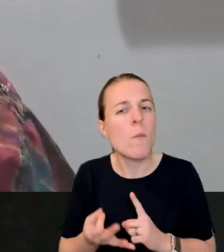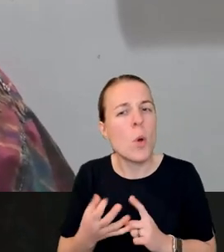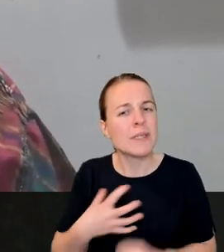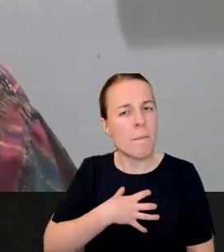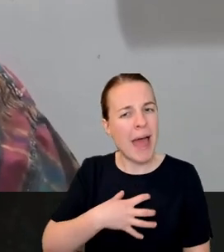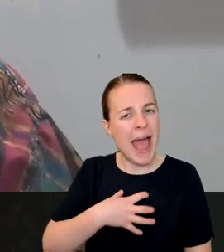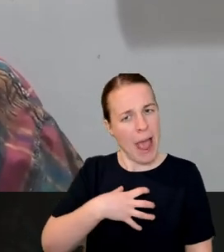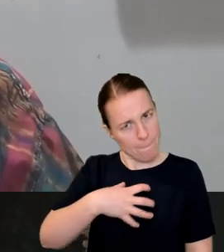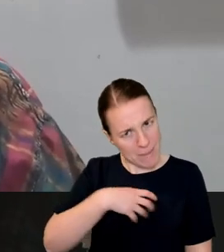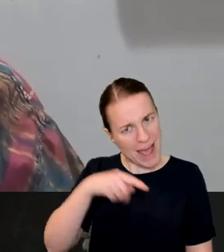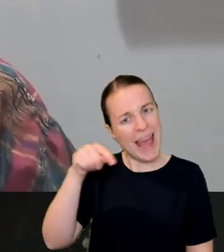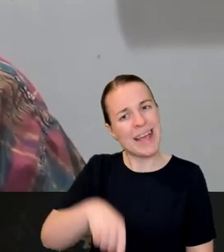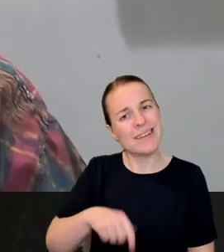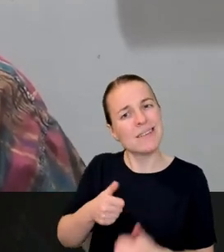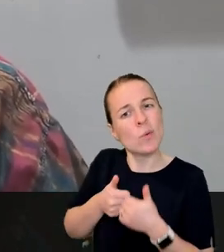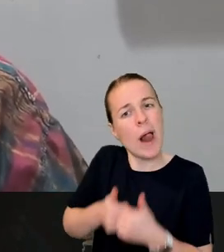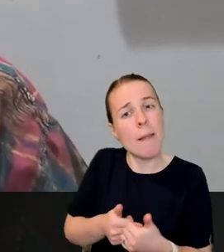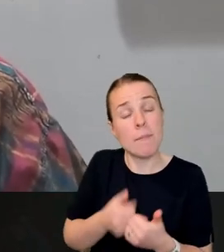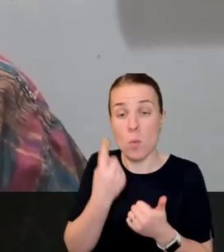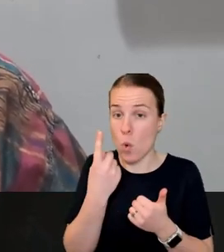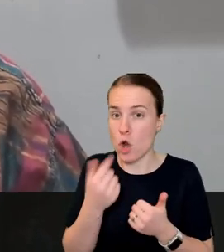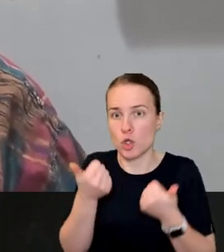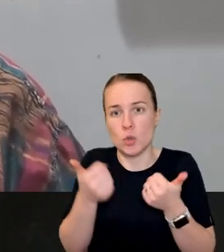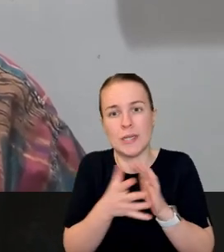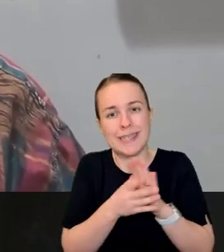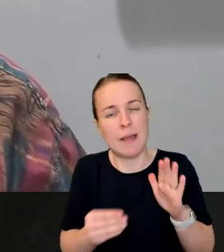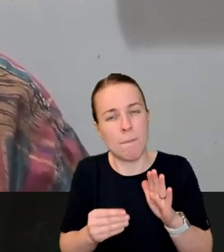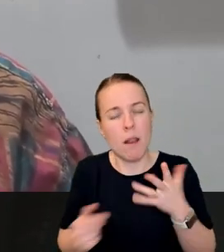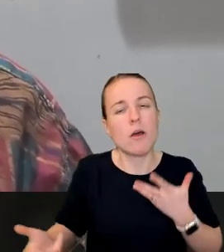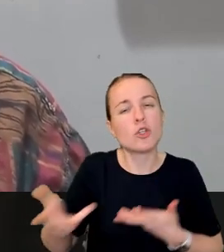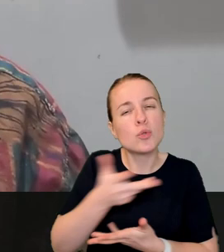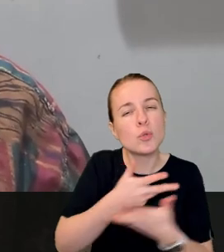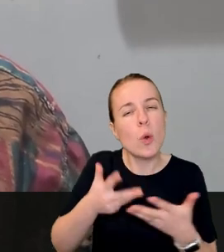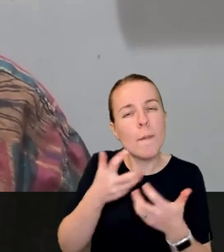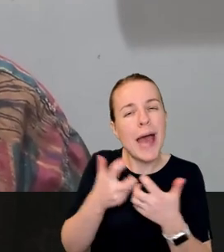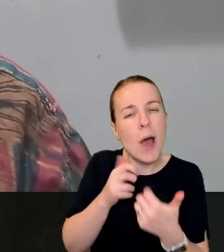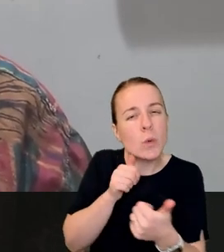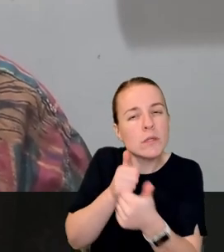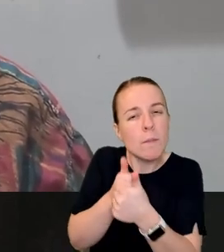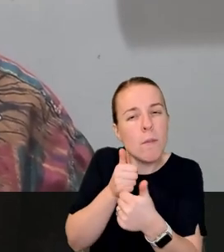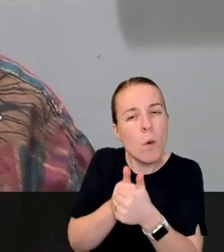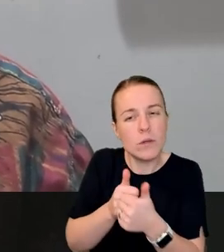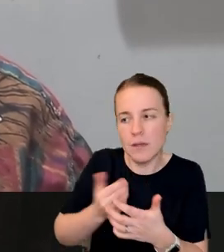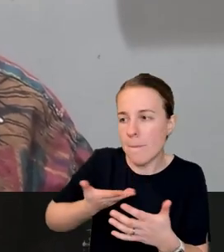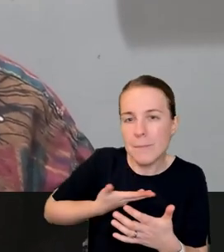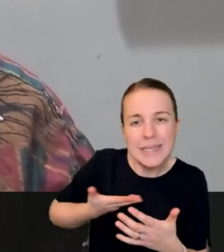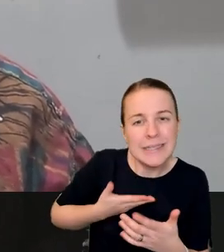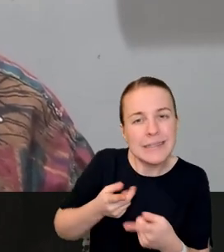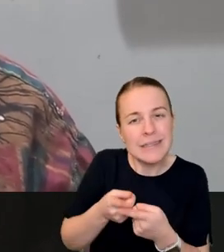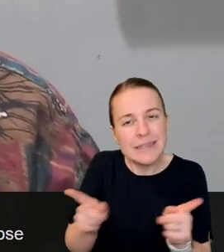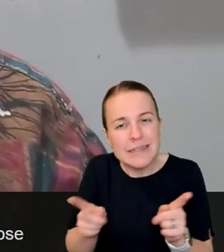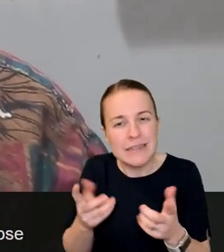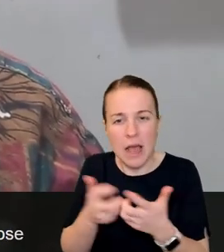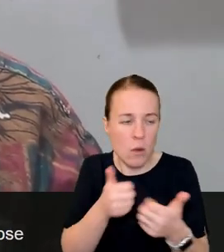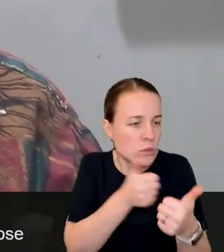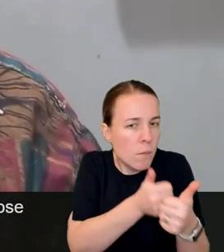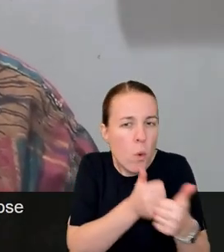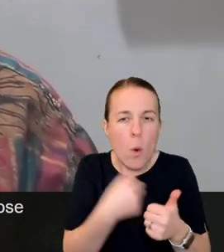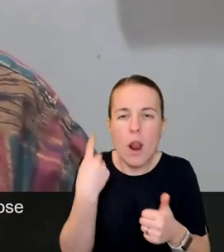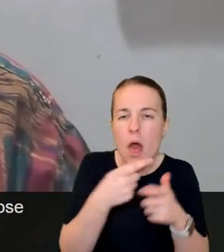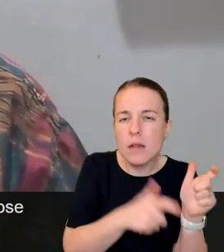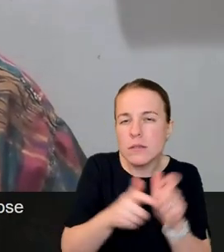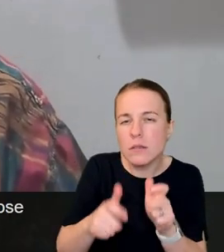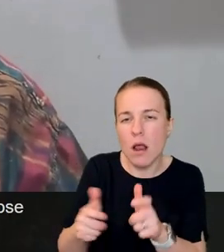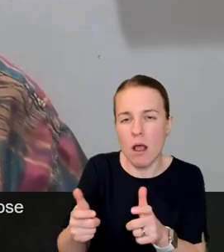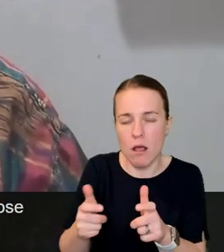let's give one good example, right? We're talking about how we support those businesses and how we support Londoners. And so you've got the